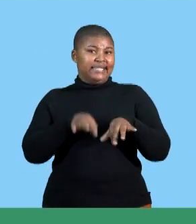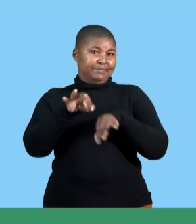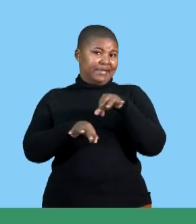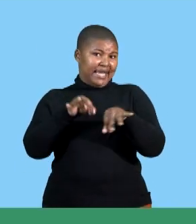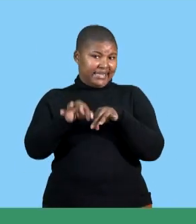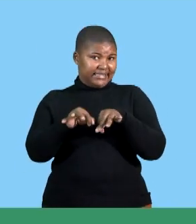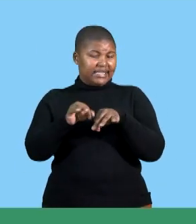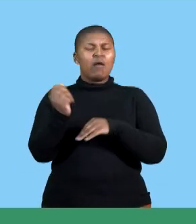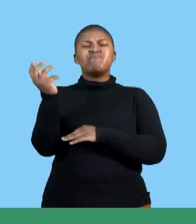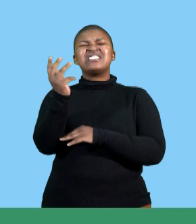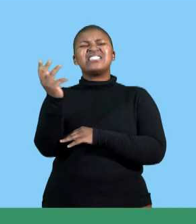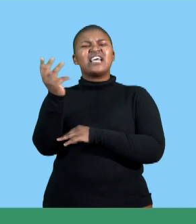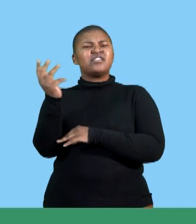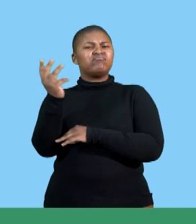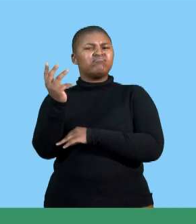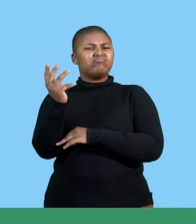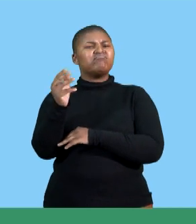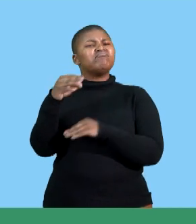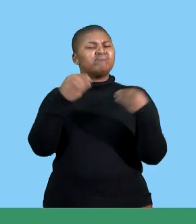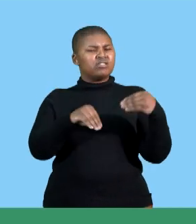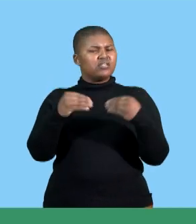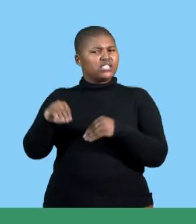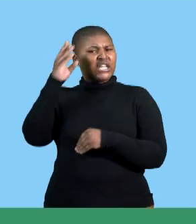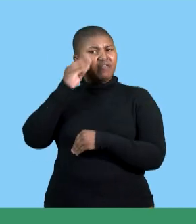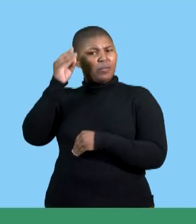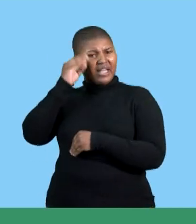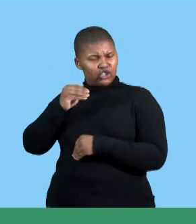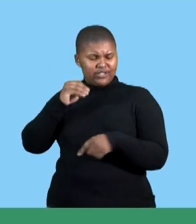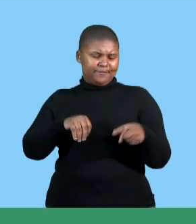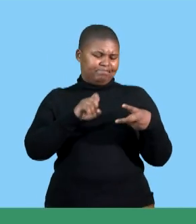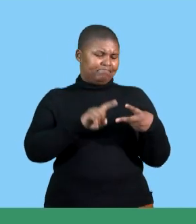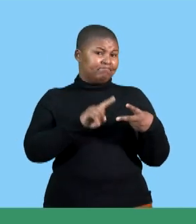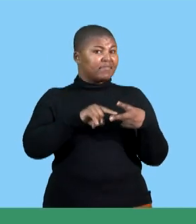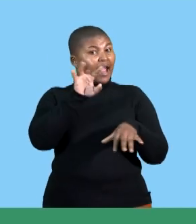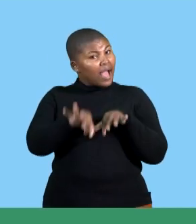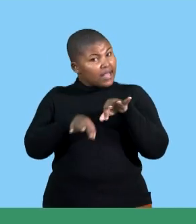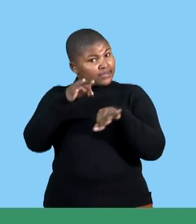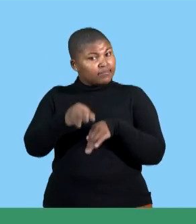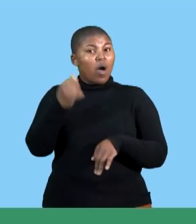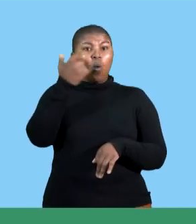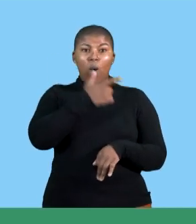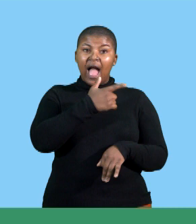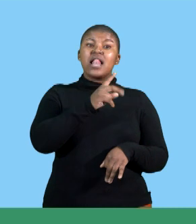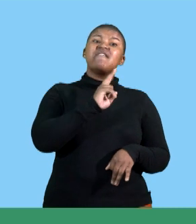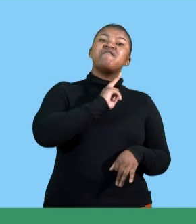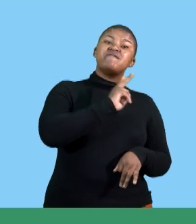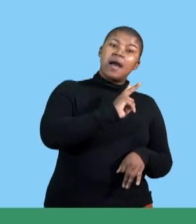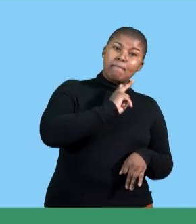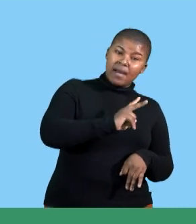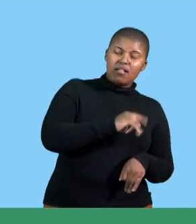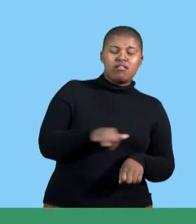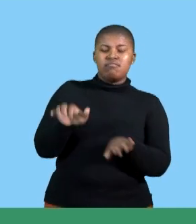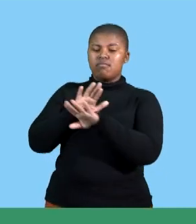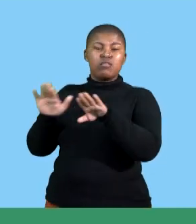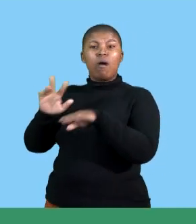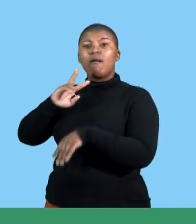explain or discuss the importance of presenting business information. Number 2, you should be able to distinguish